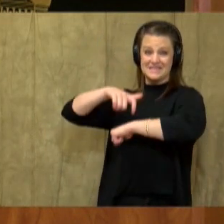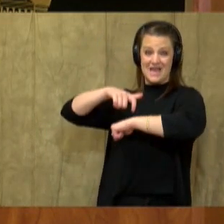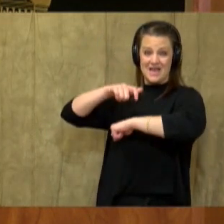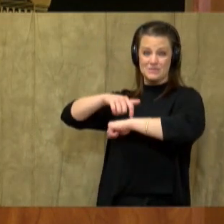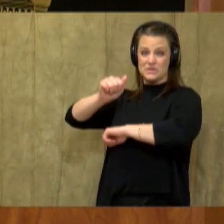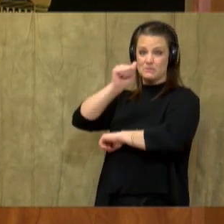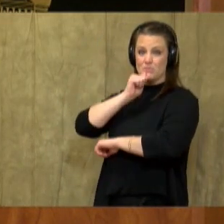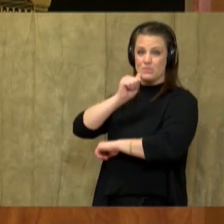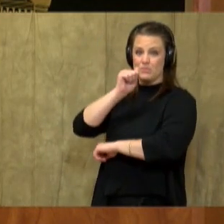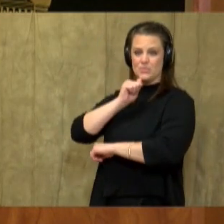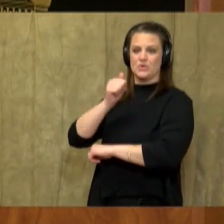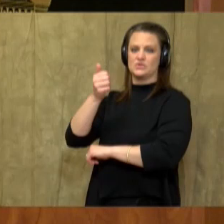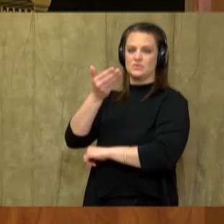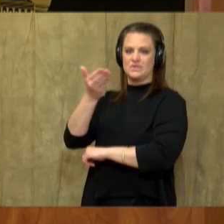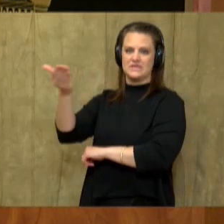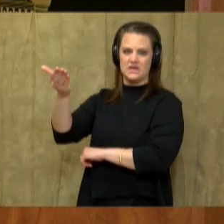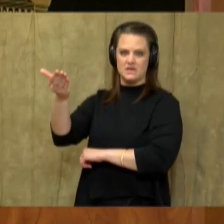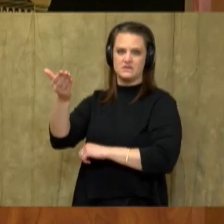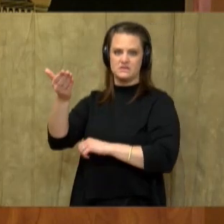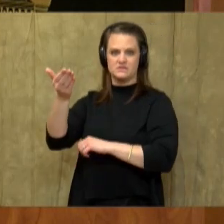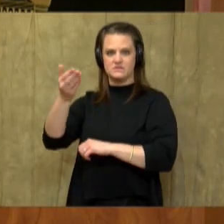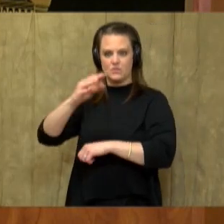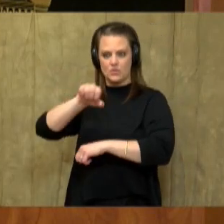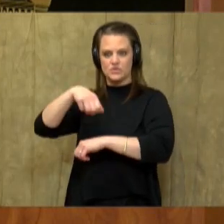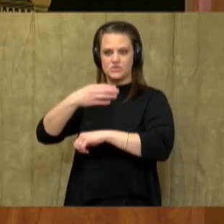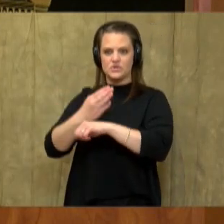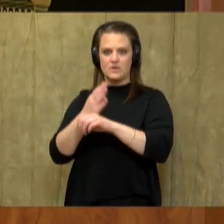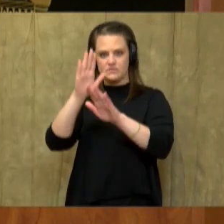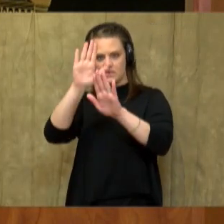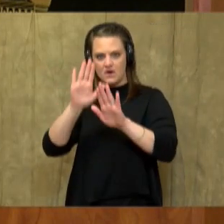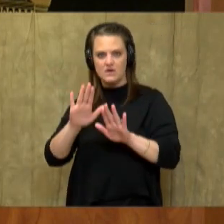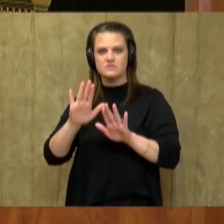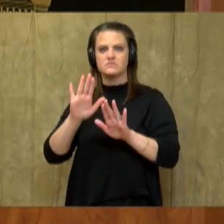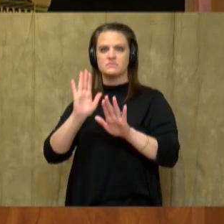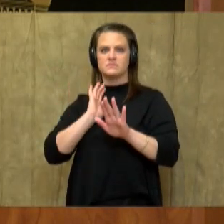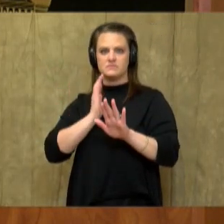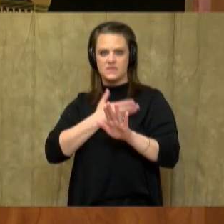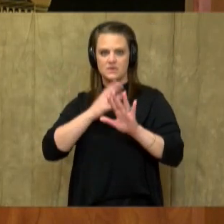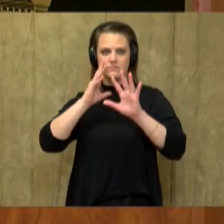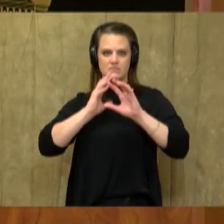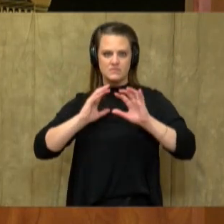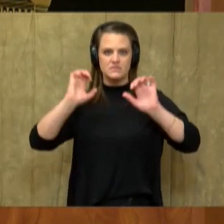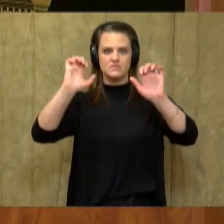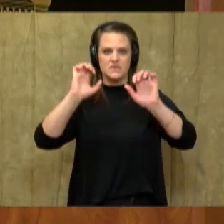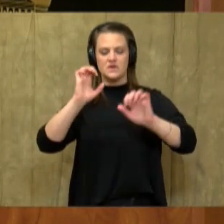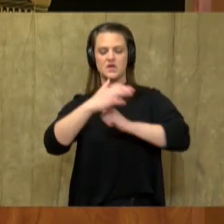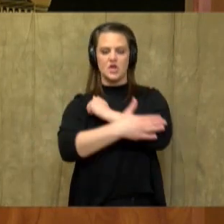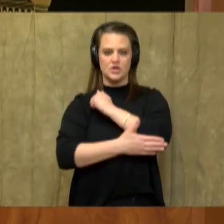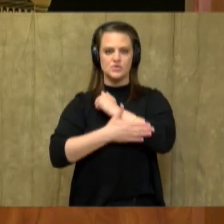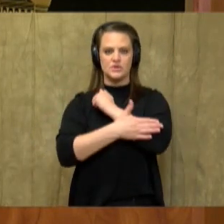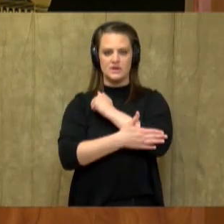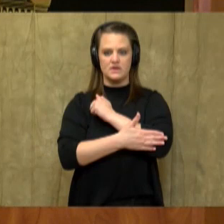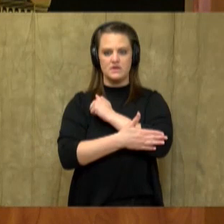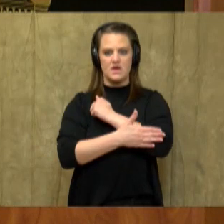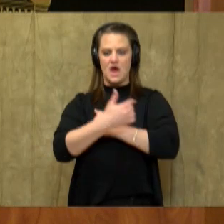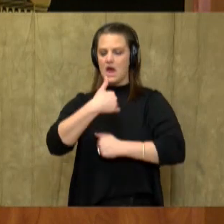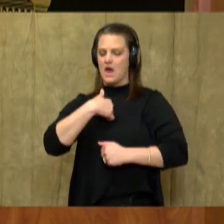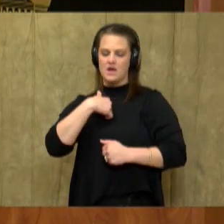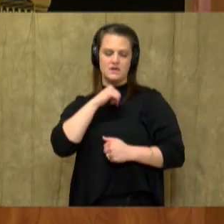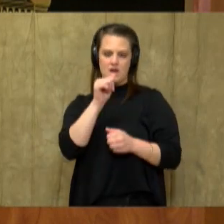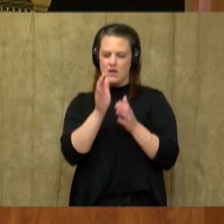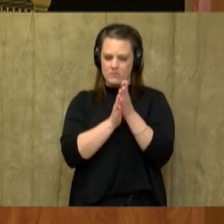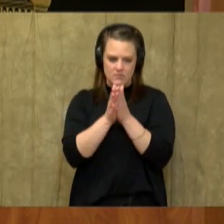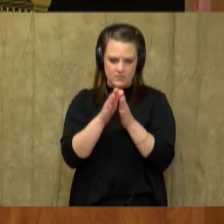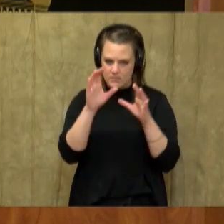personal partisan causes or to any duties other than the awesome duties of this office, the presidency of our country. Accordingly, I shall not seek and will